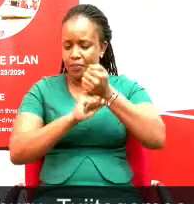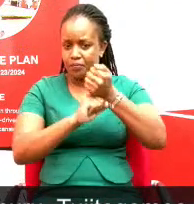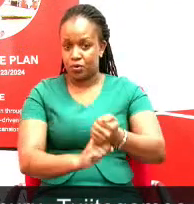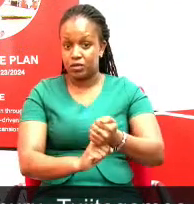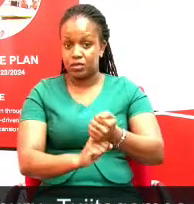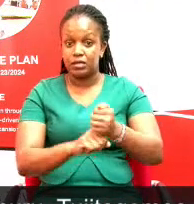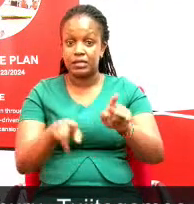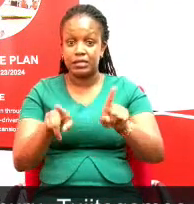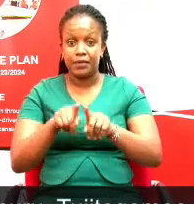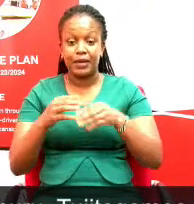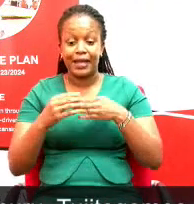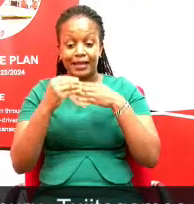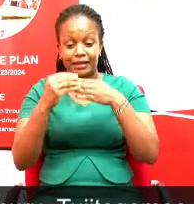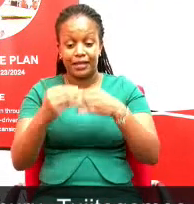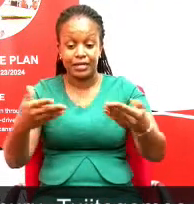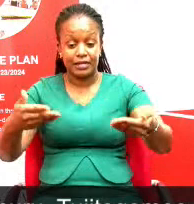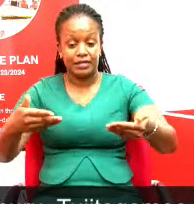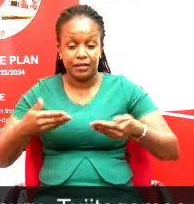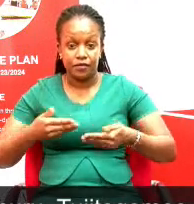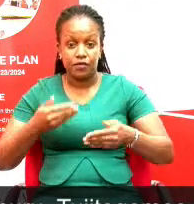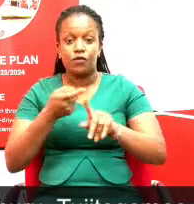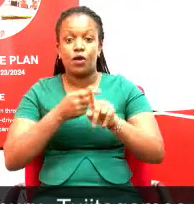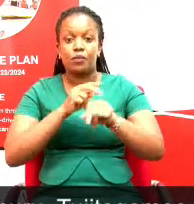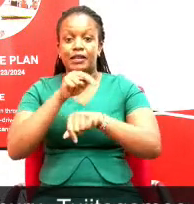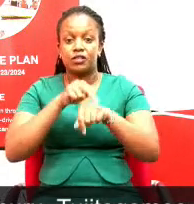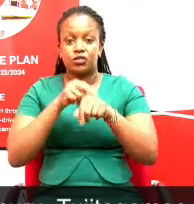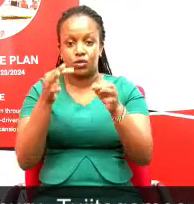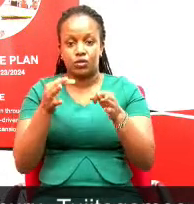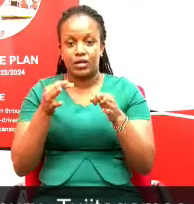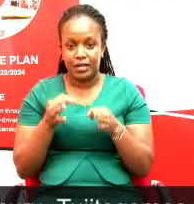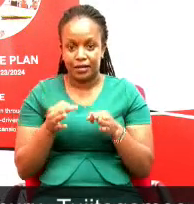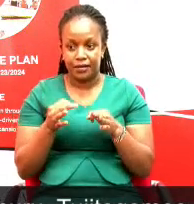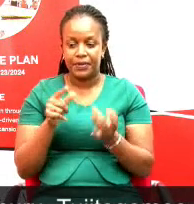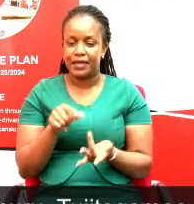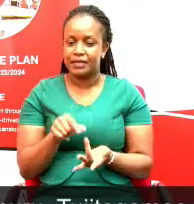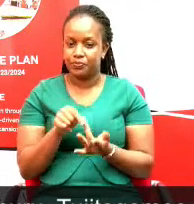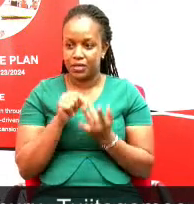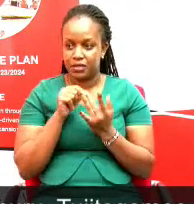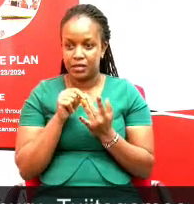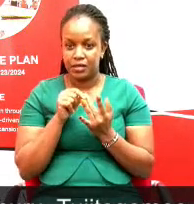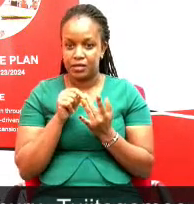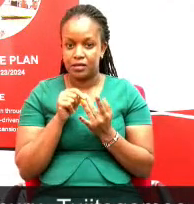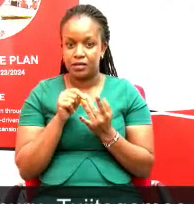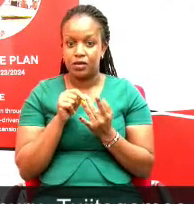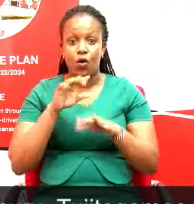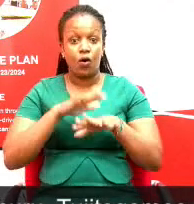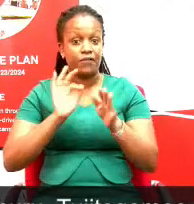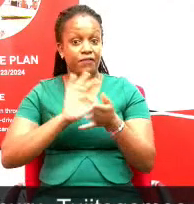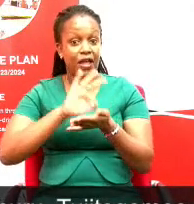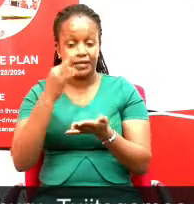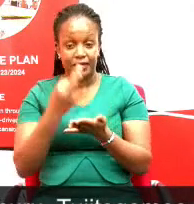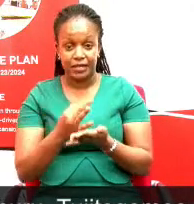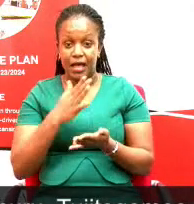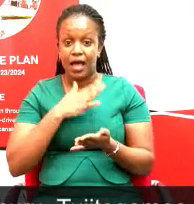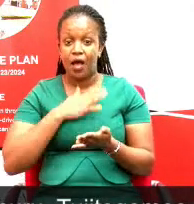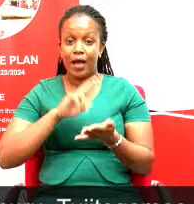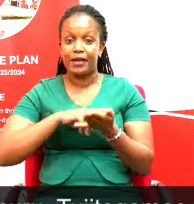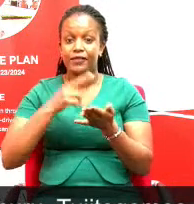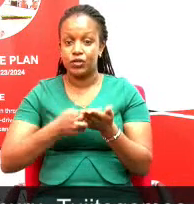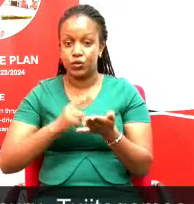the guidance received from National Treasury, especially with respect to funding our